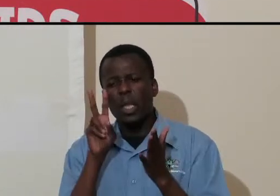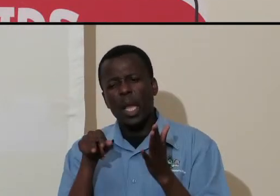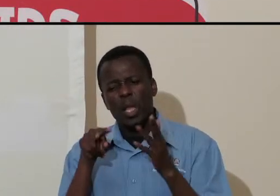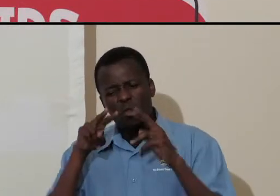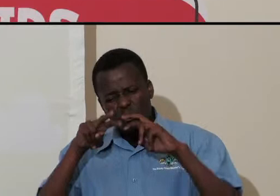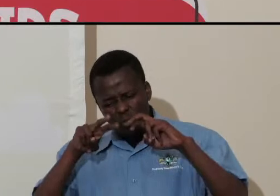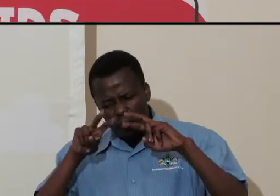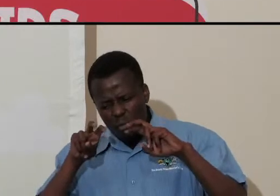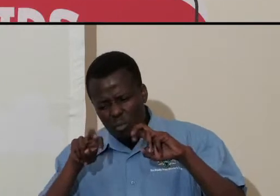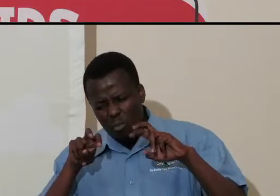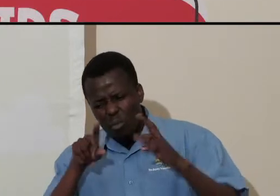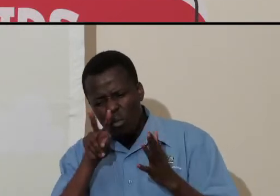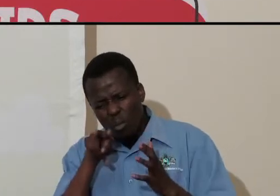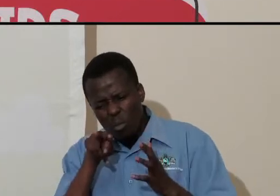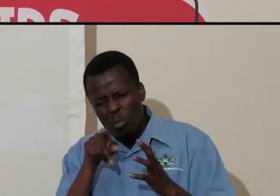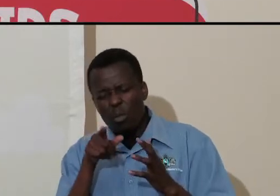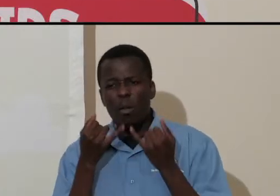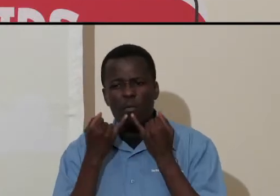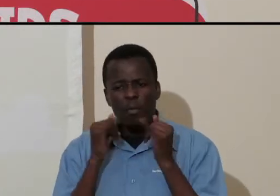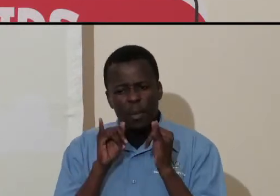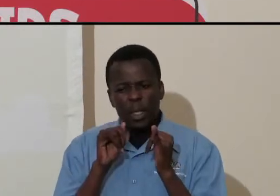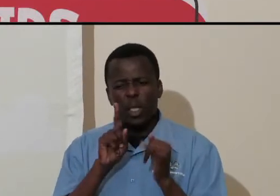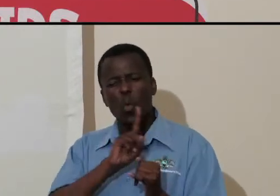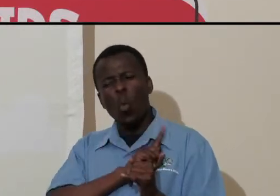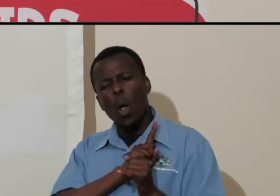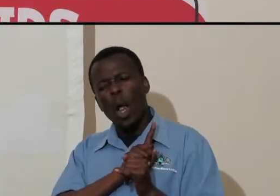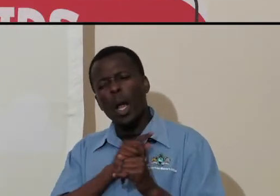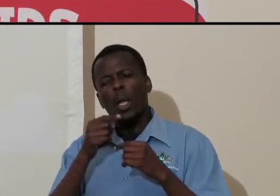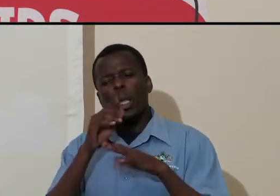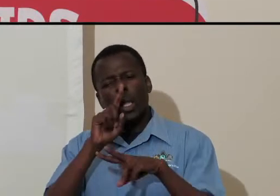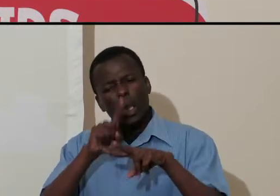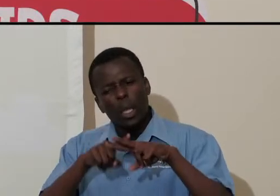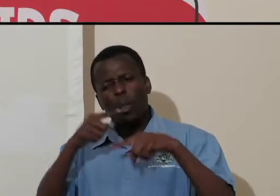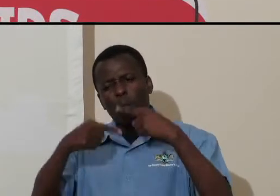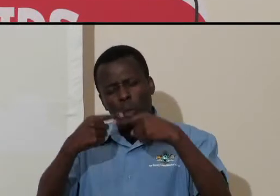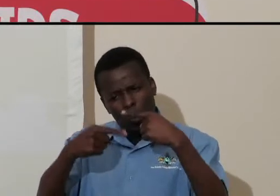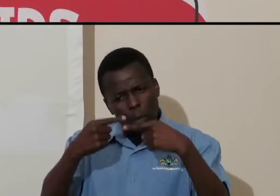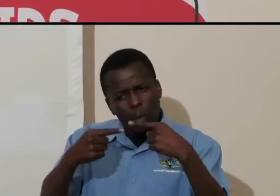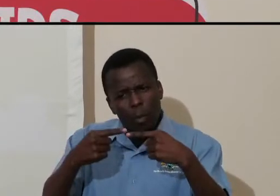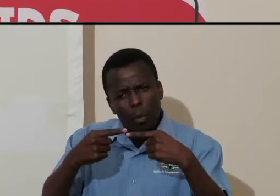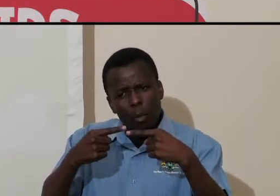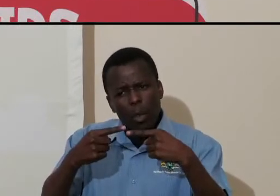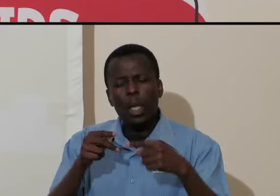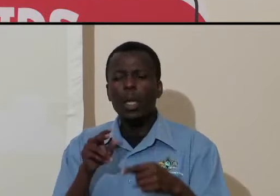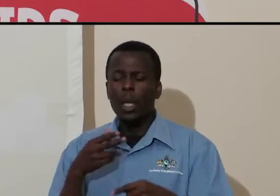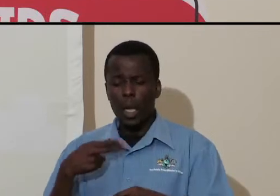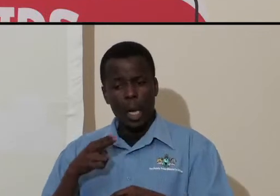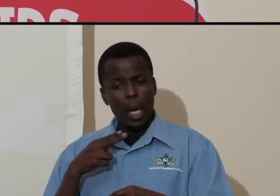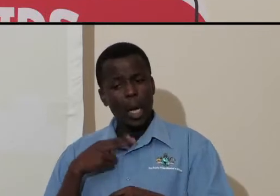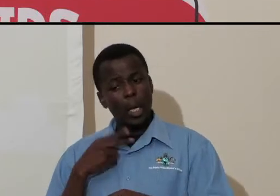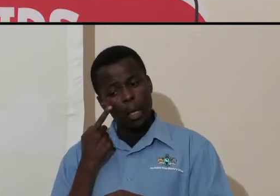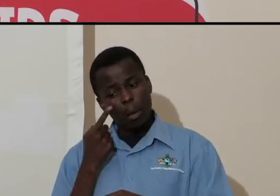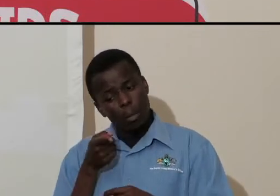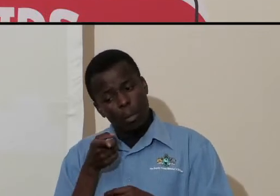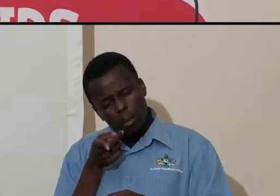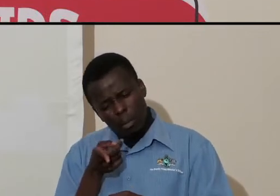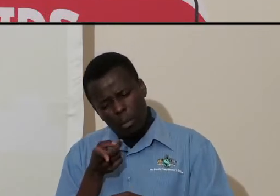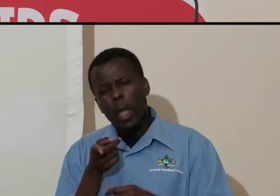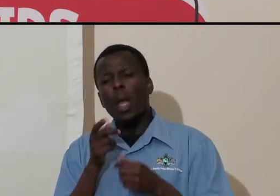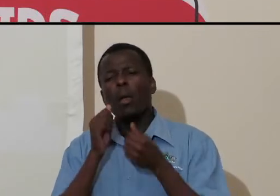see why have we still not ended AIDS as a public health threat. And what we have seen is